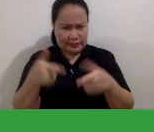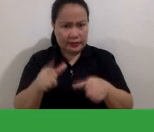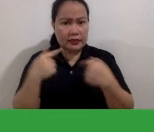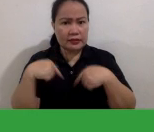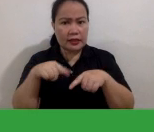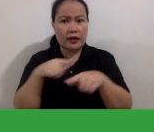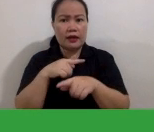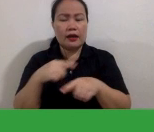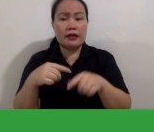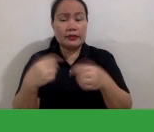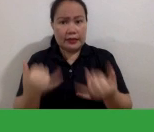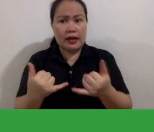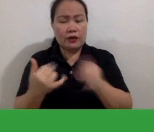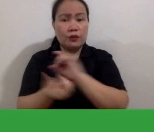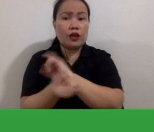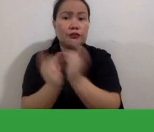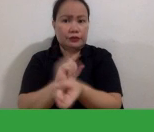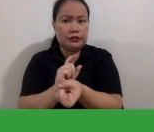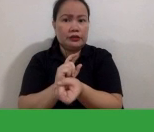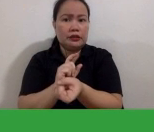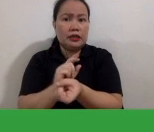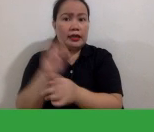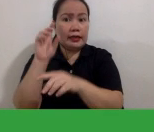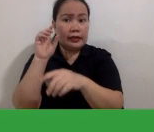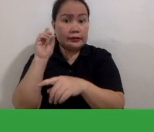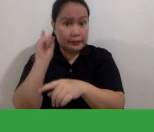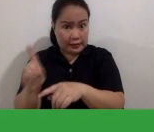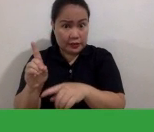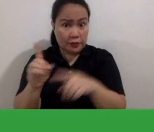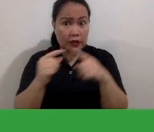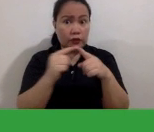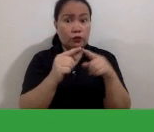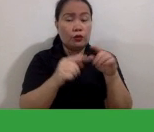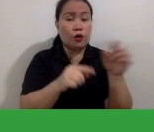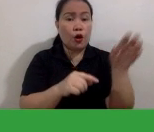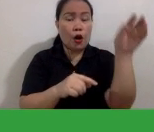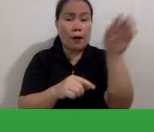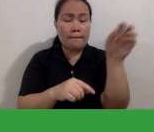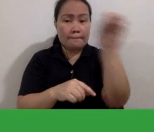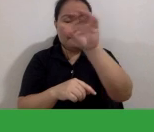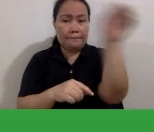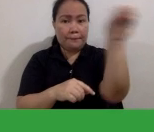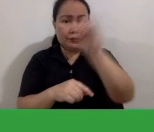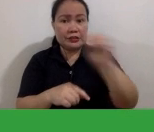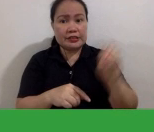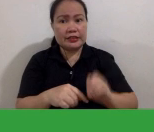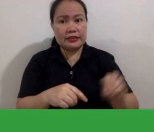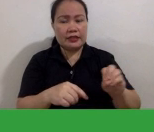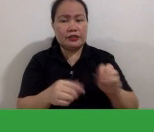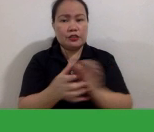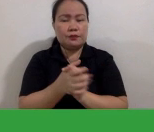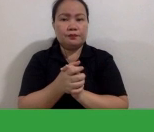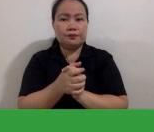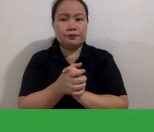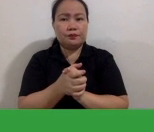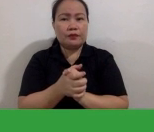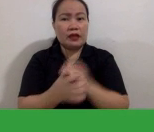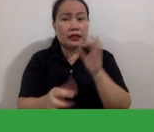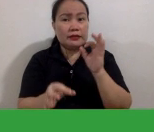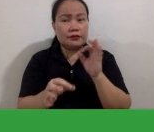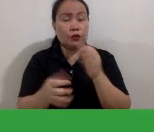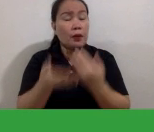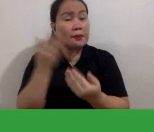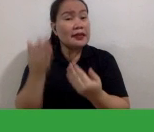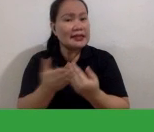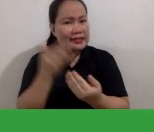convert the given fraction to percent. Okay, so kapag na-convert nyo ang fraction ninyo into